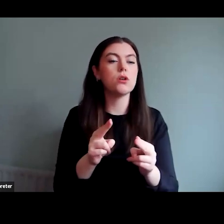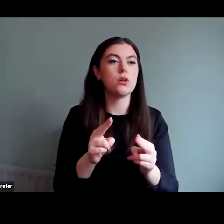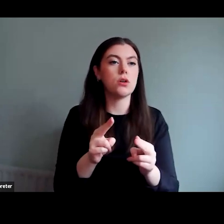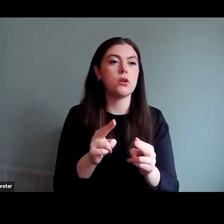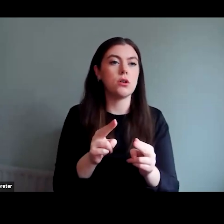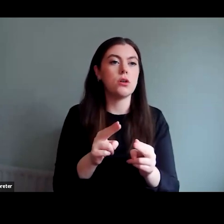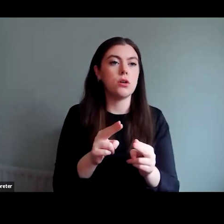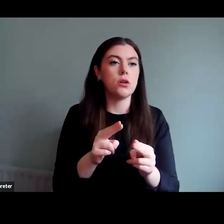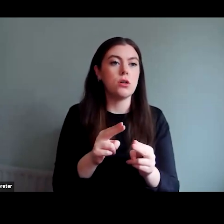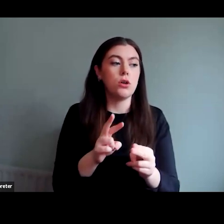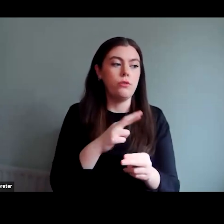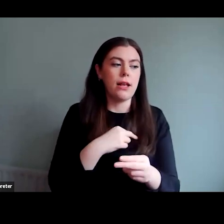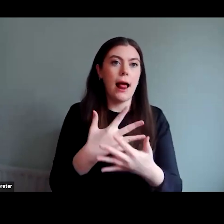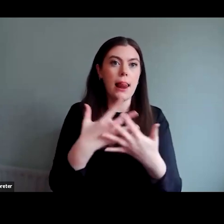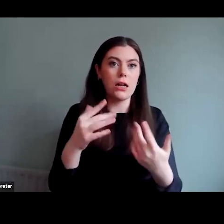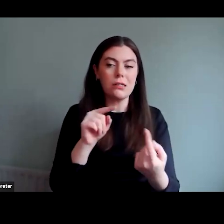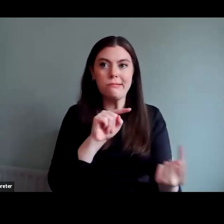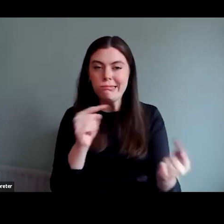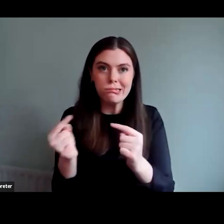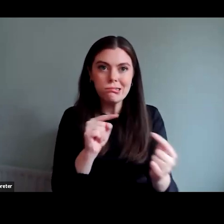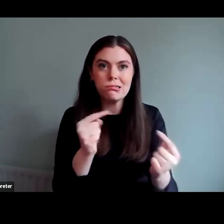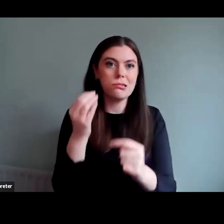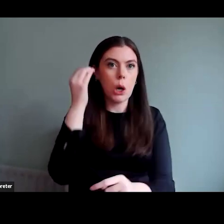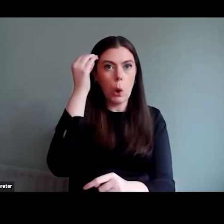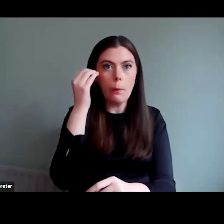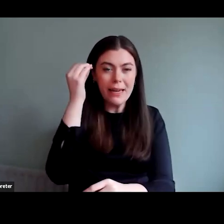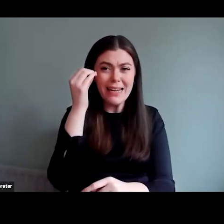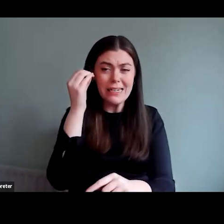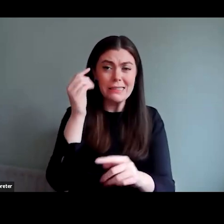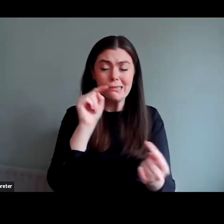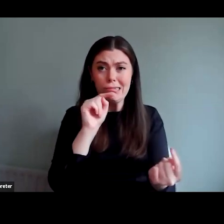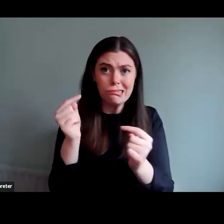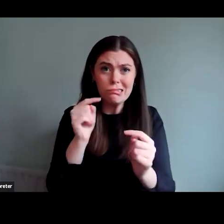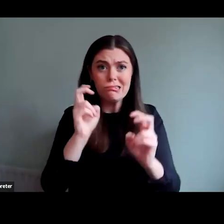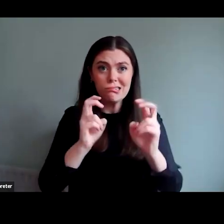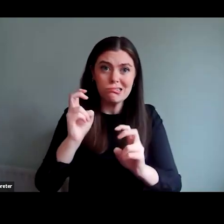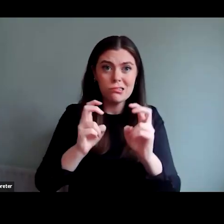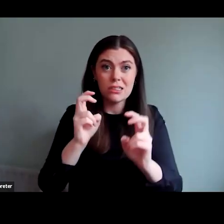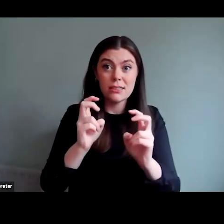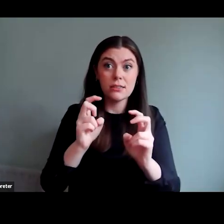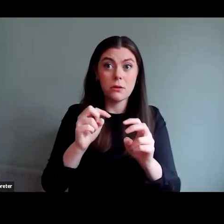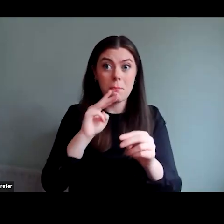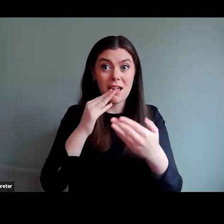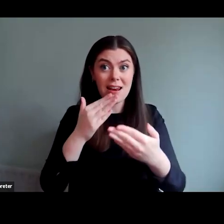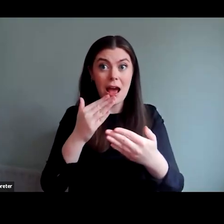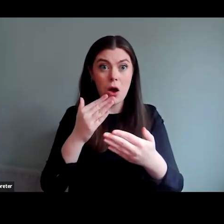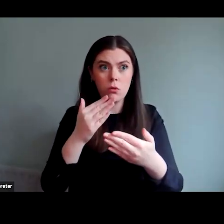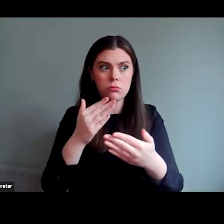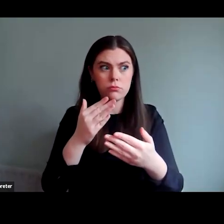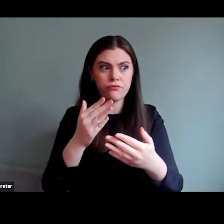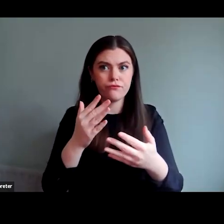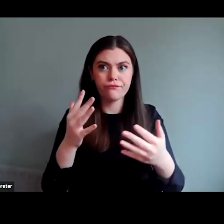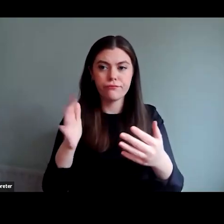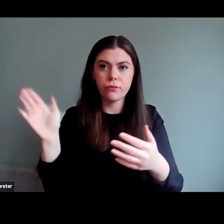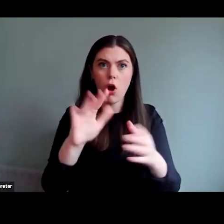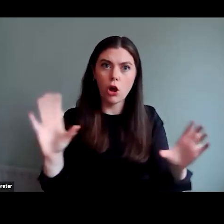really opposing viewpoints that are quite tense into the same space for dialogue. And what I mean by